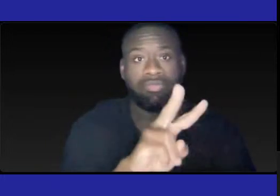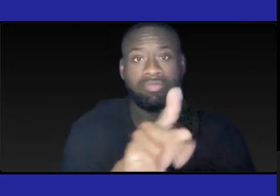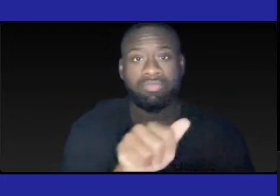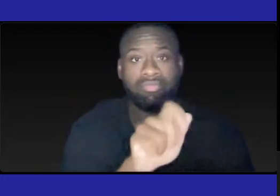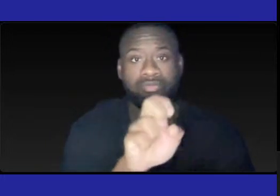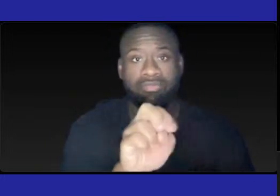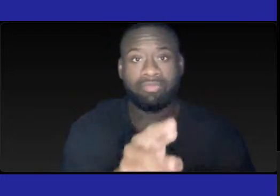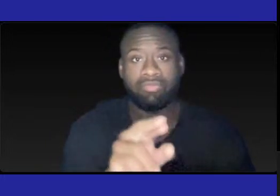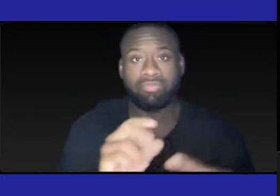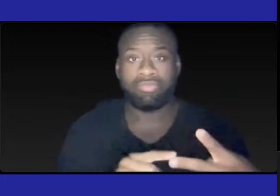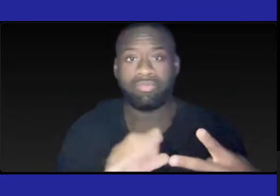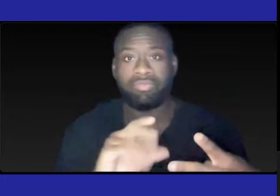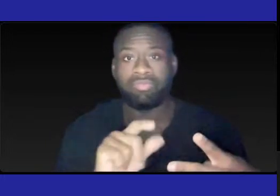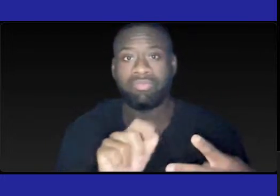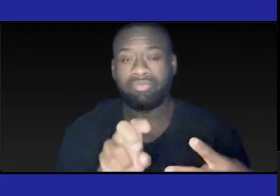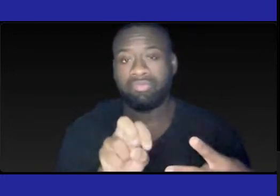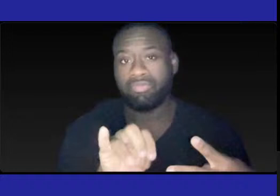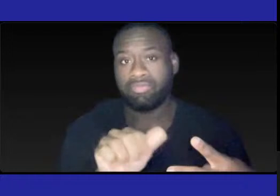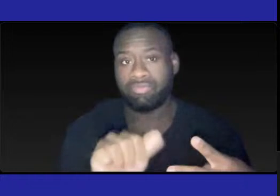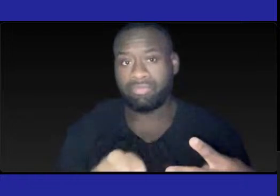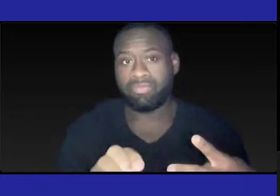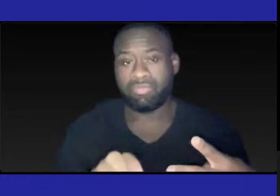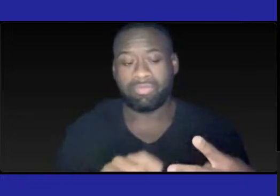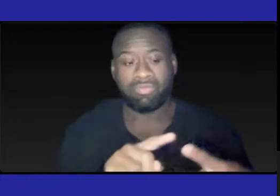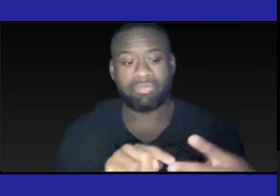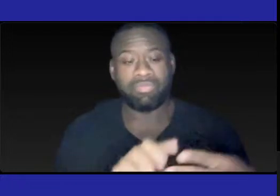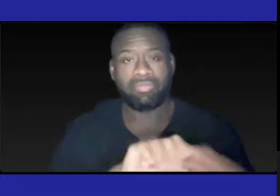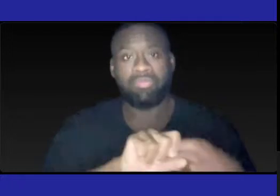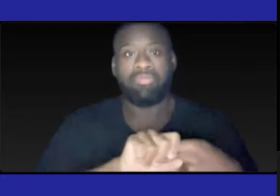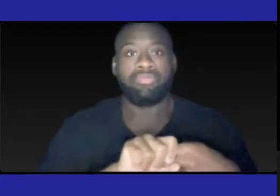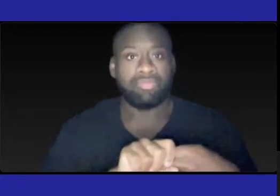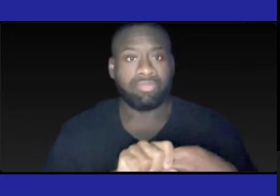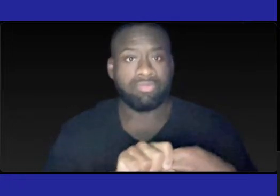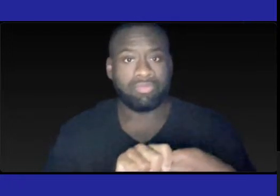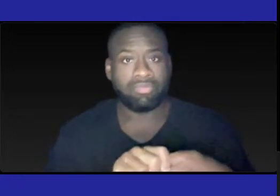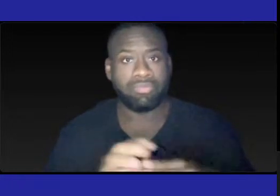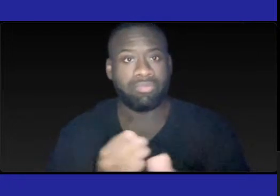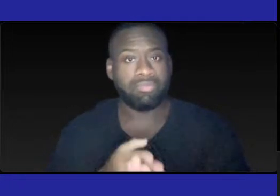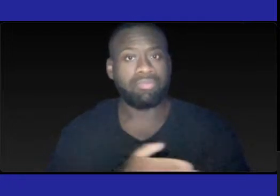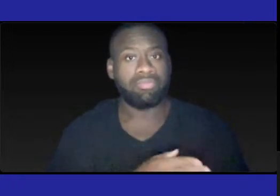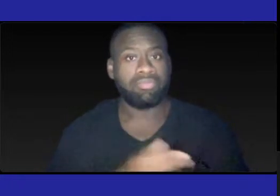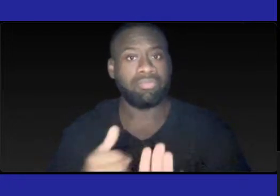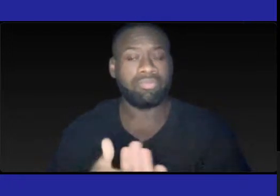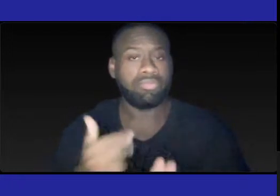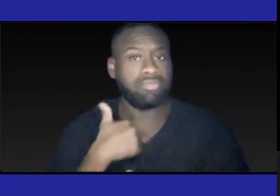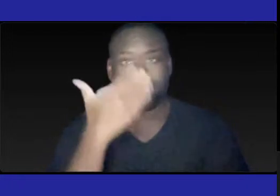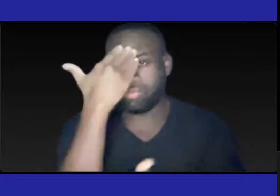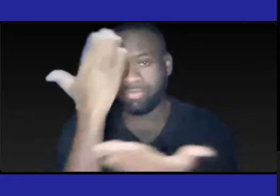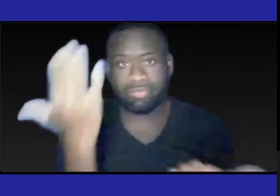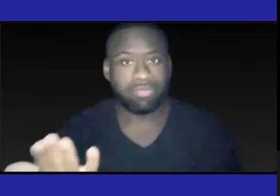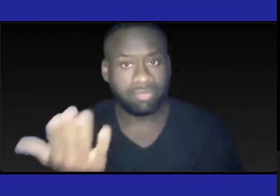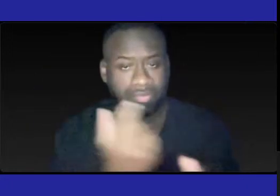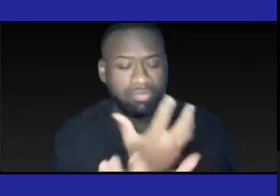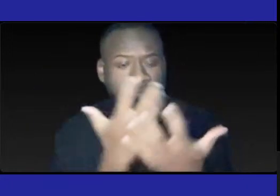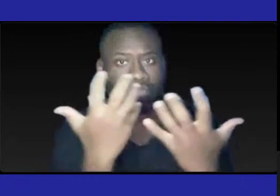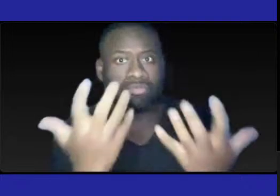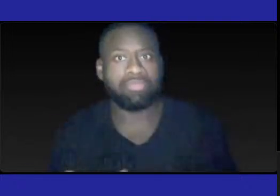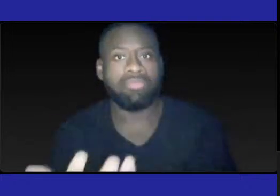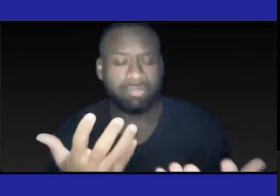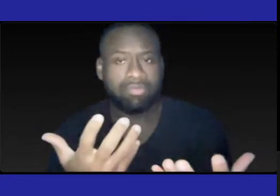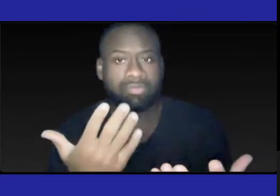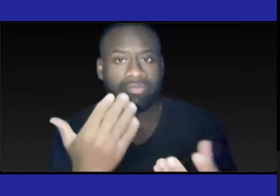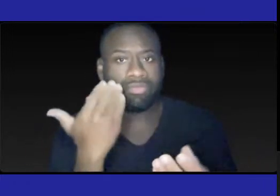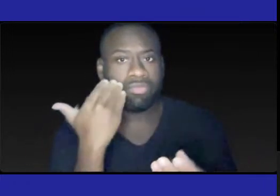together, pre-existing and then unknown, and realizing that there's a lot more about this subject matter, but